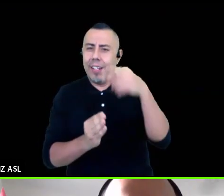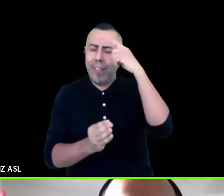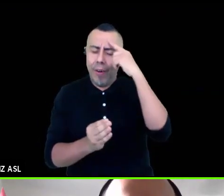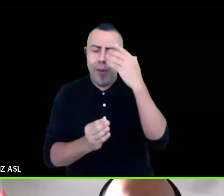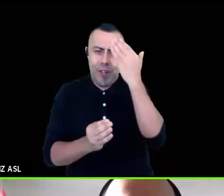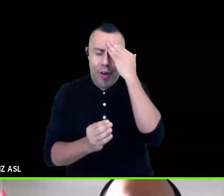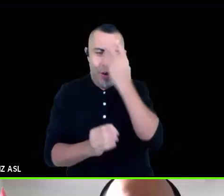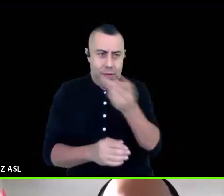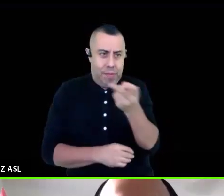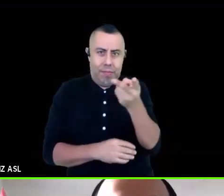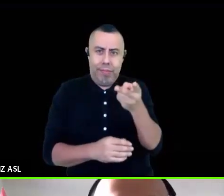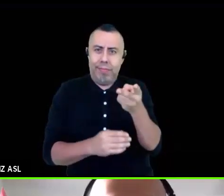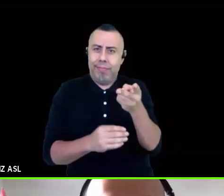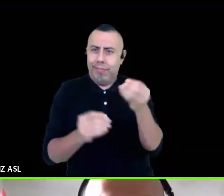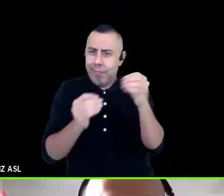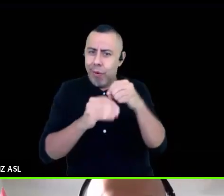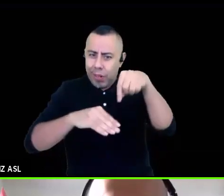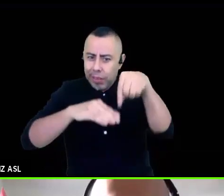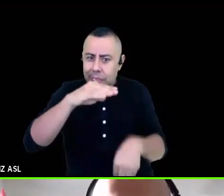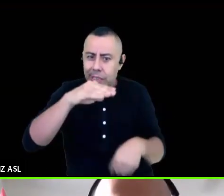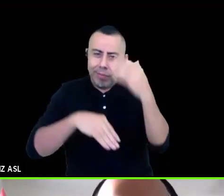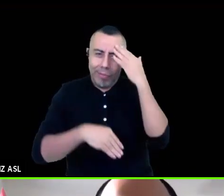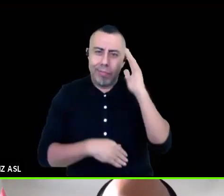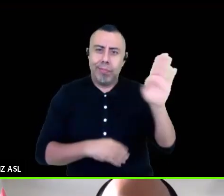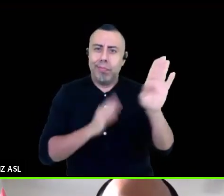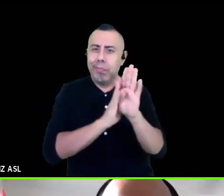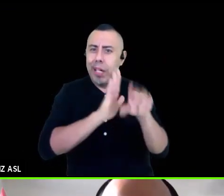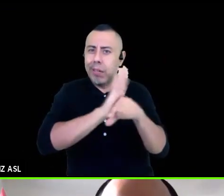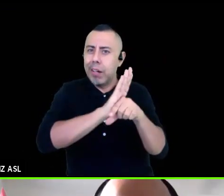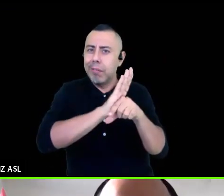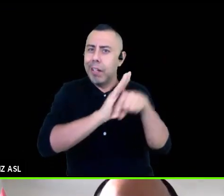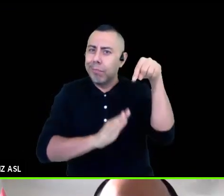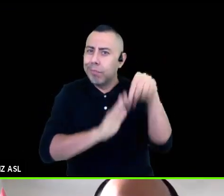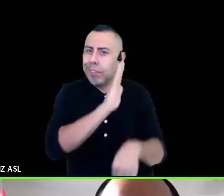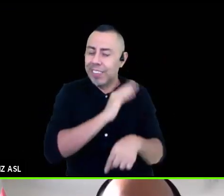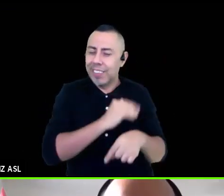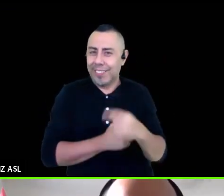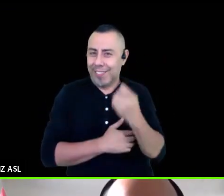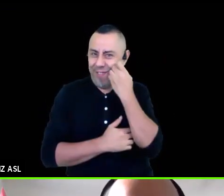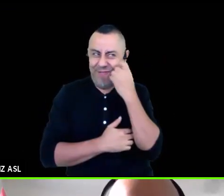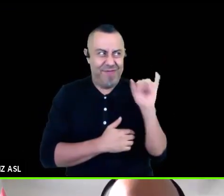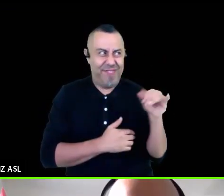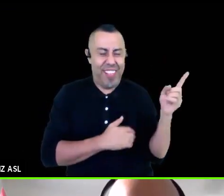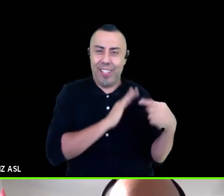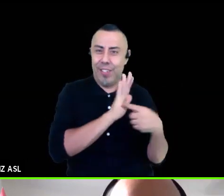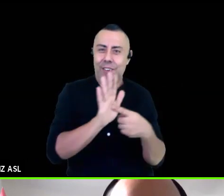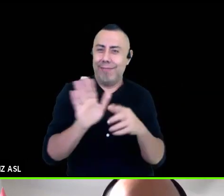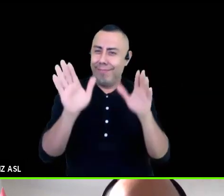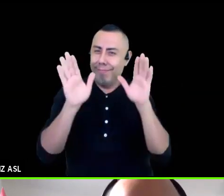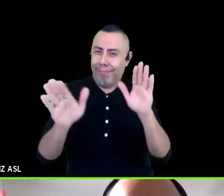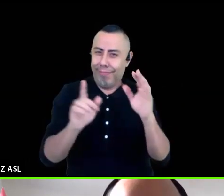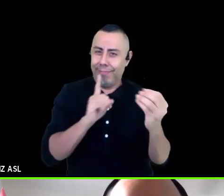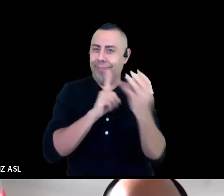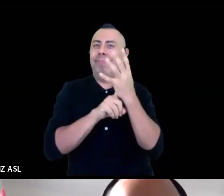their history. So here it is. And it was so great to hear it and continue to develop this play